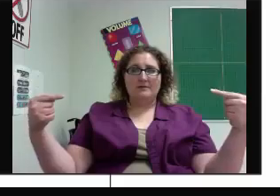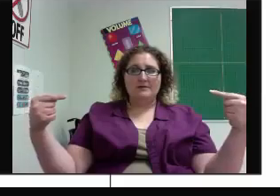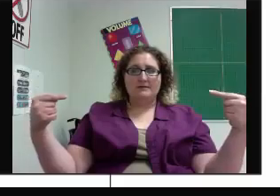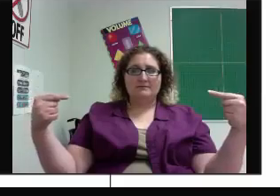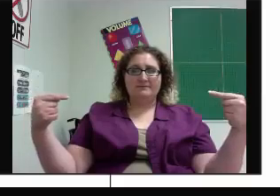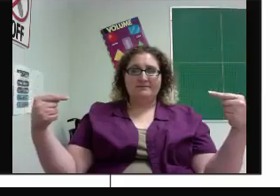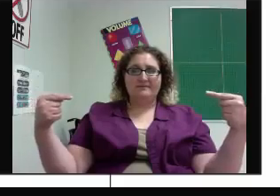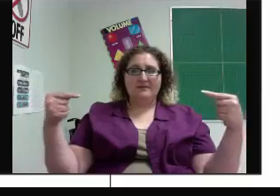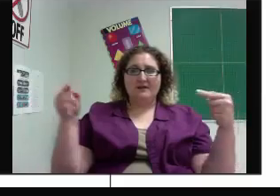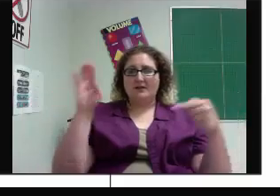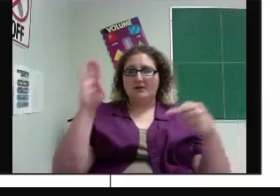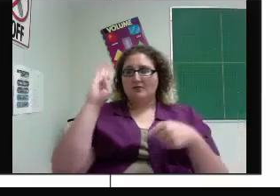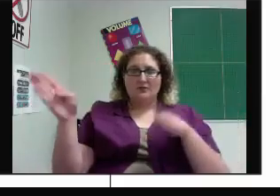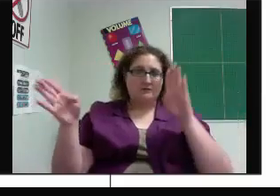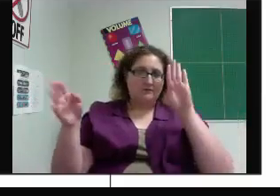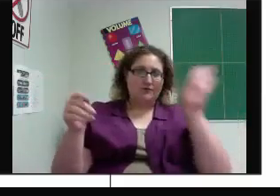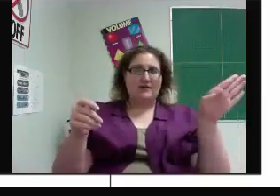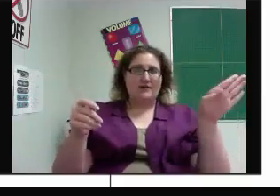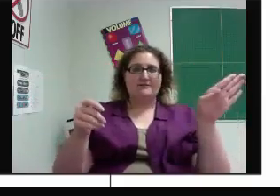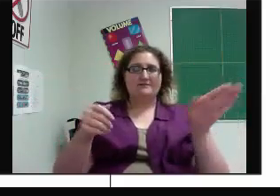in opposite directions